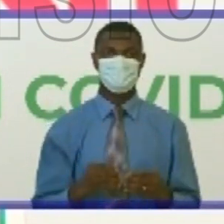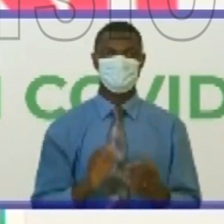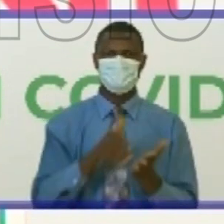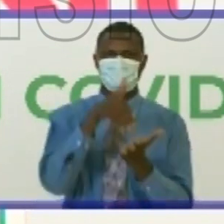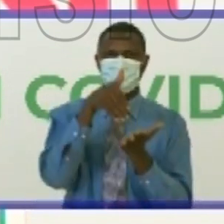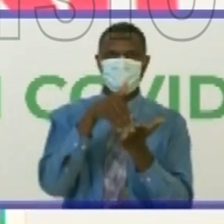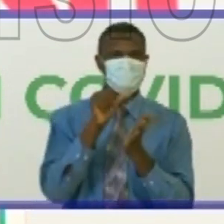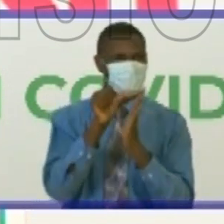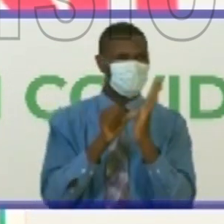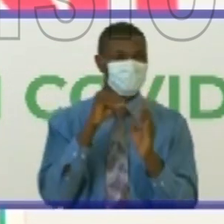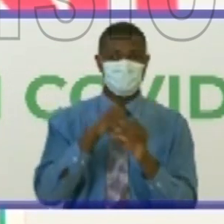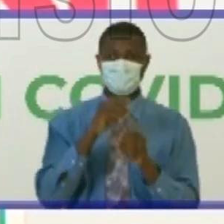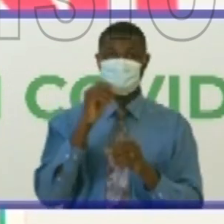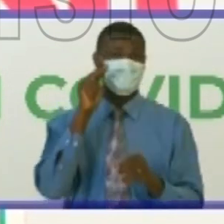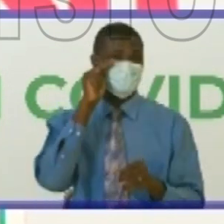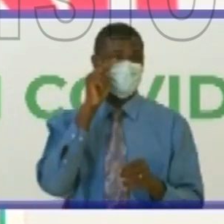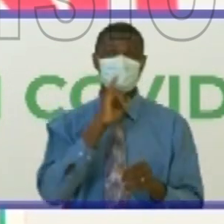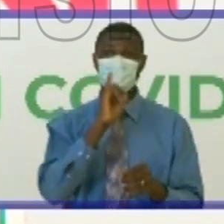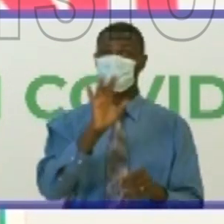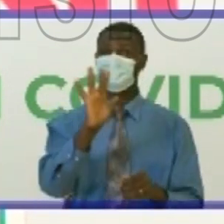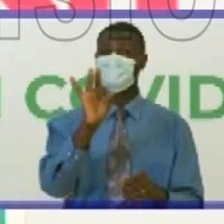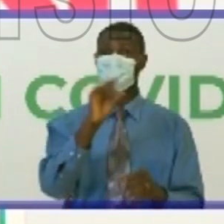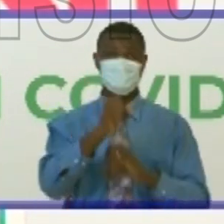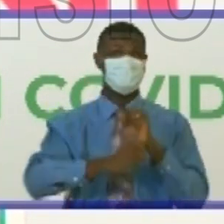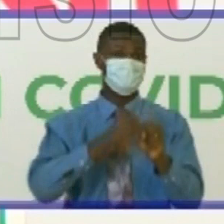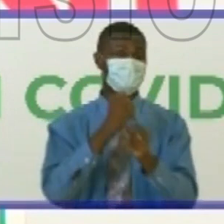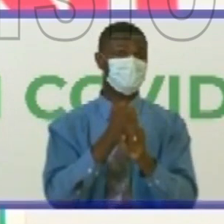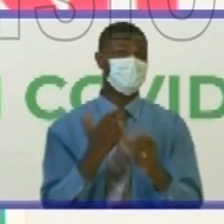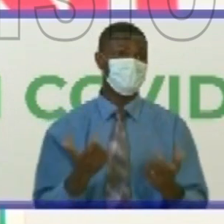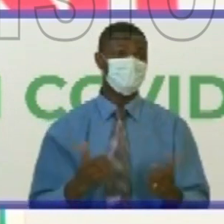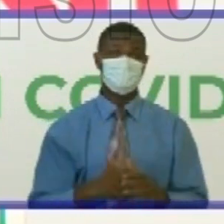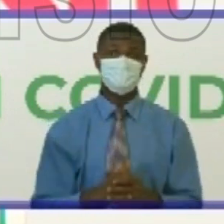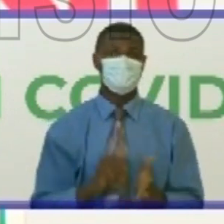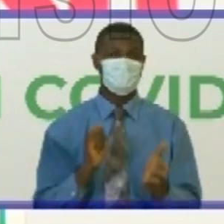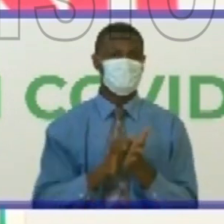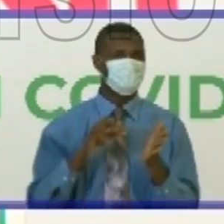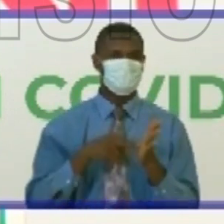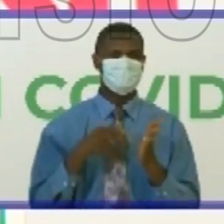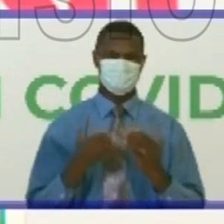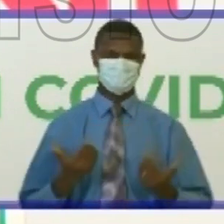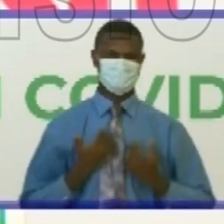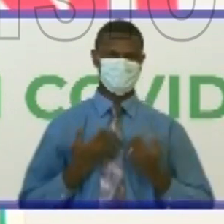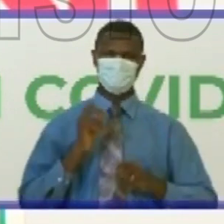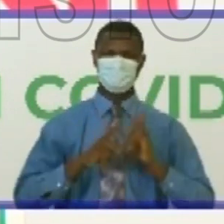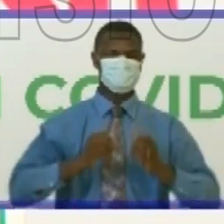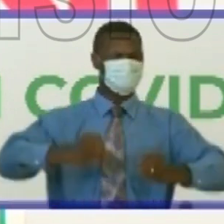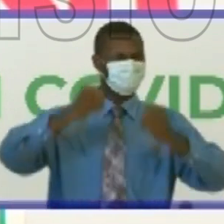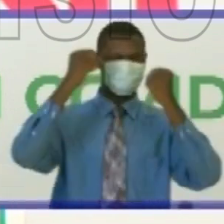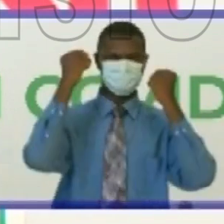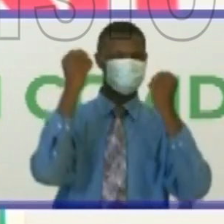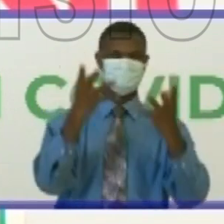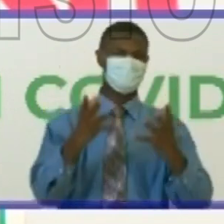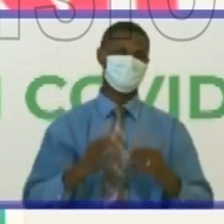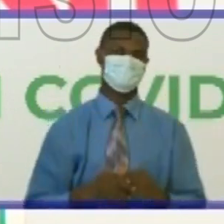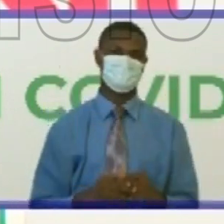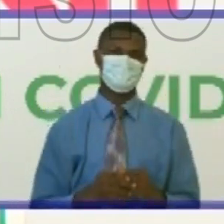18 years. And we have that means we have a youth bulge. And the youths, this particular age group, are the